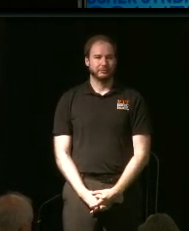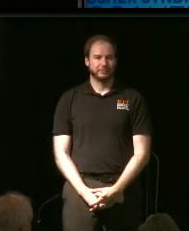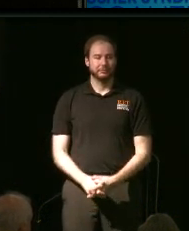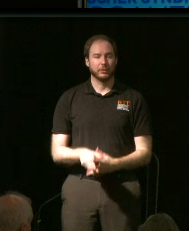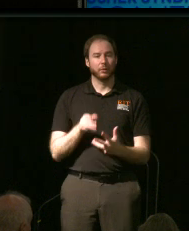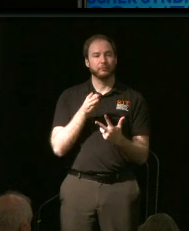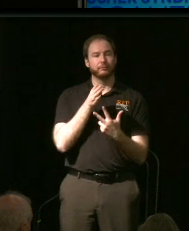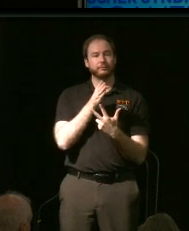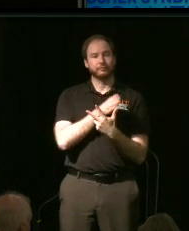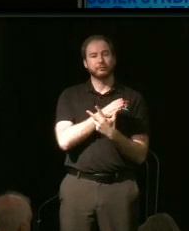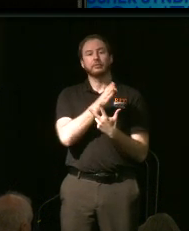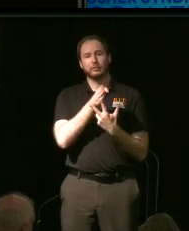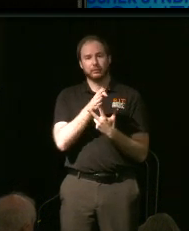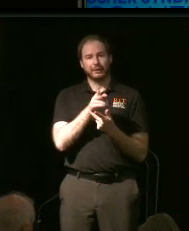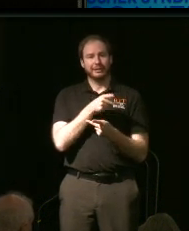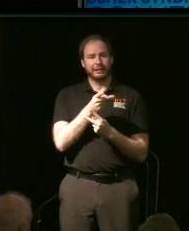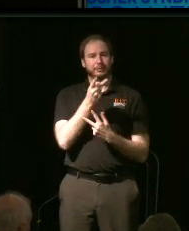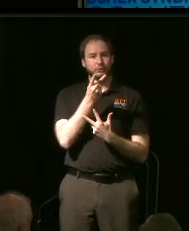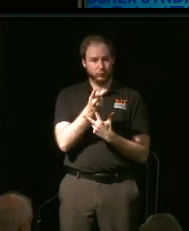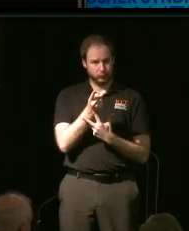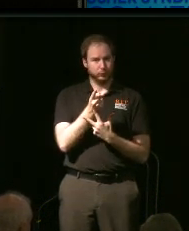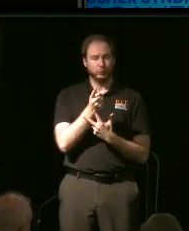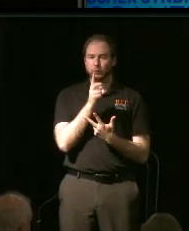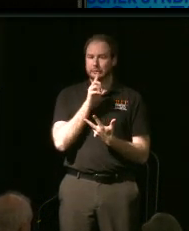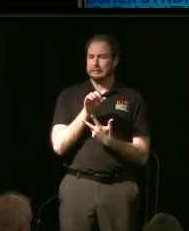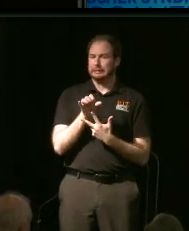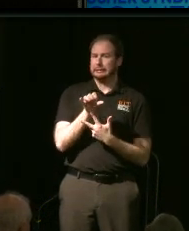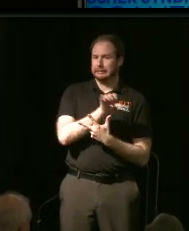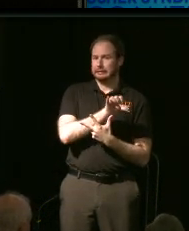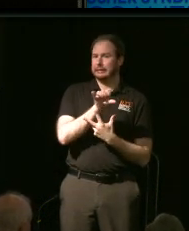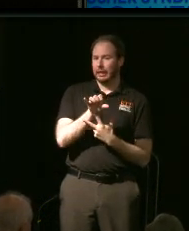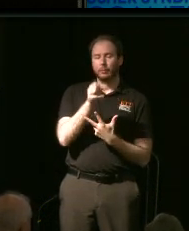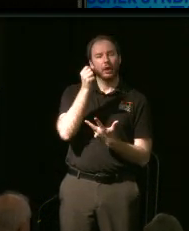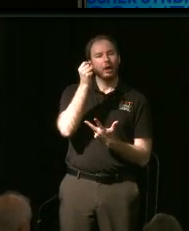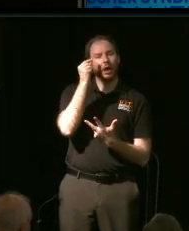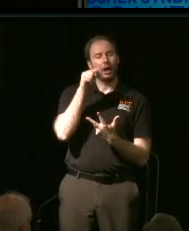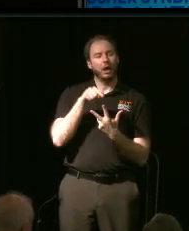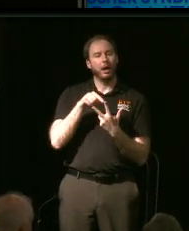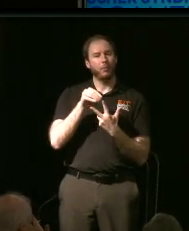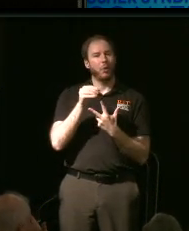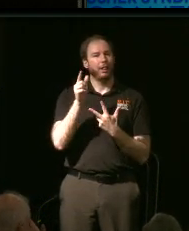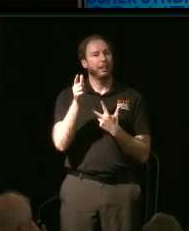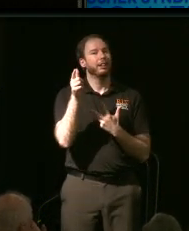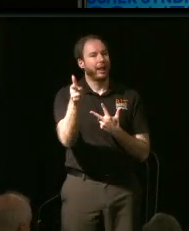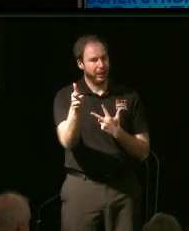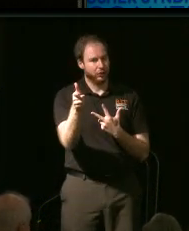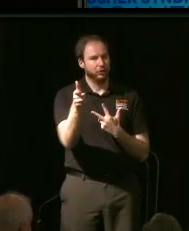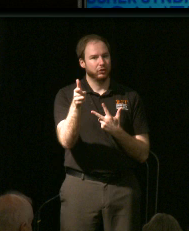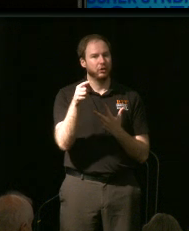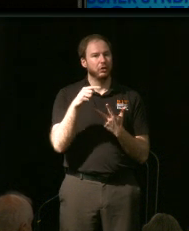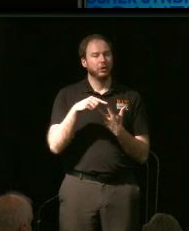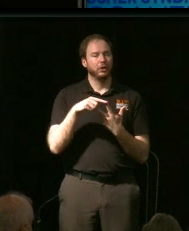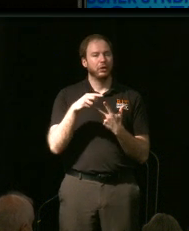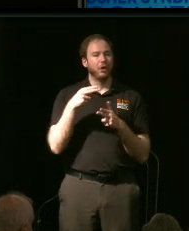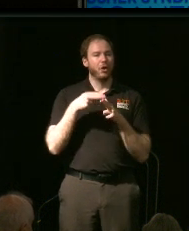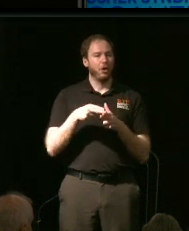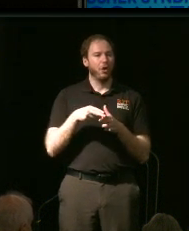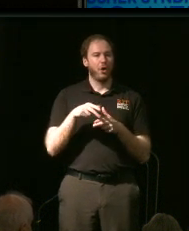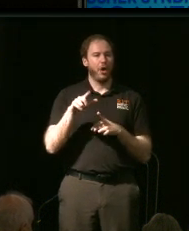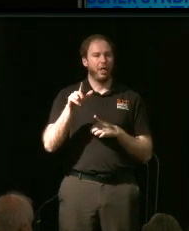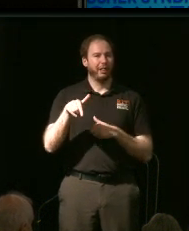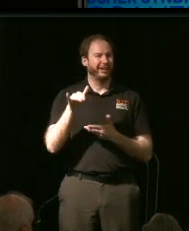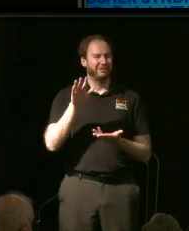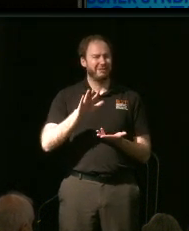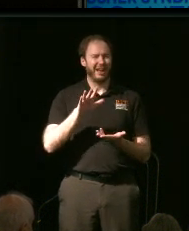type 2 experience the same symptoms, but it begins later in late adolescence,